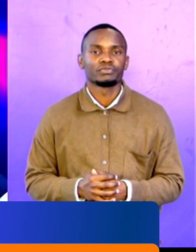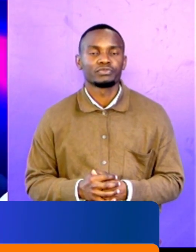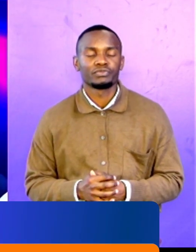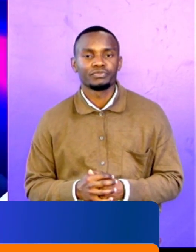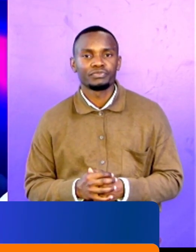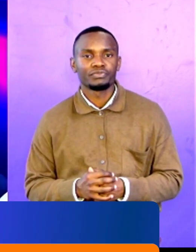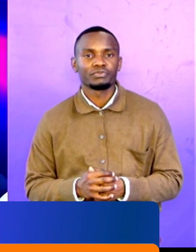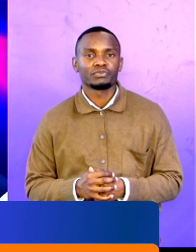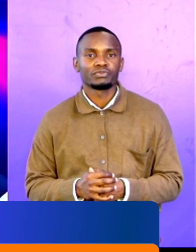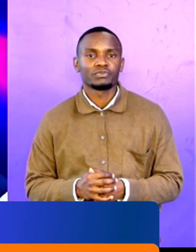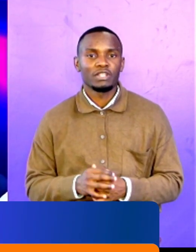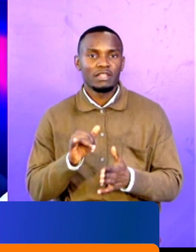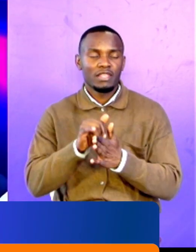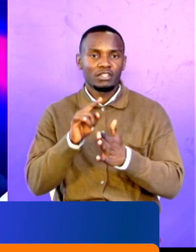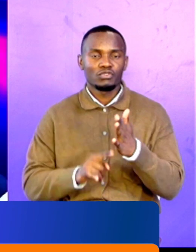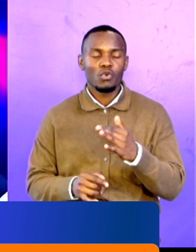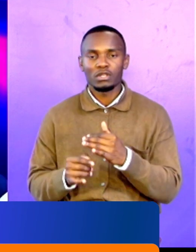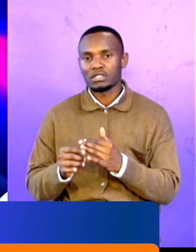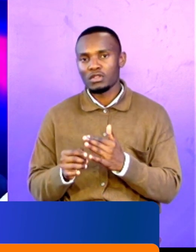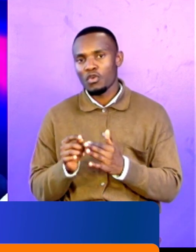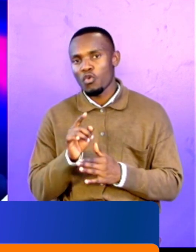is some of the last minute